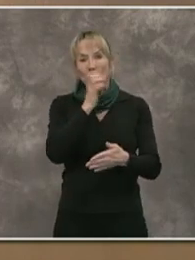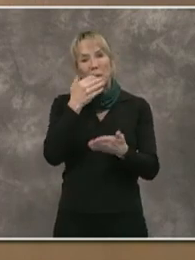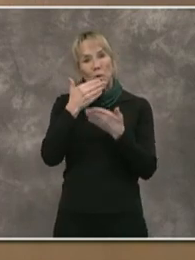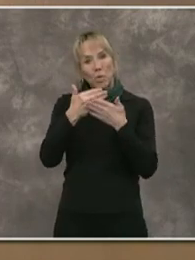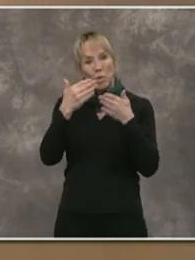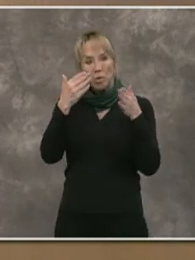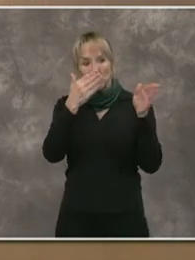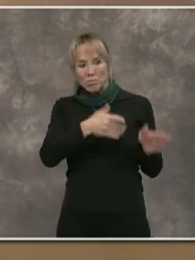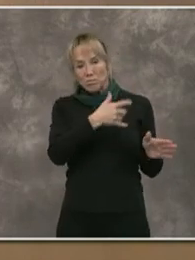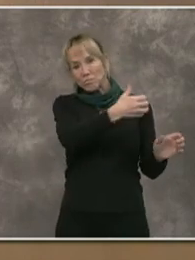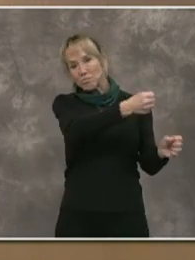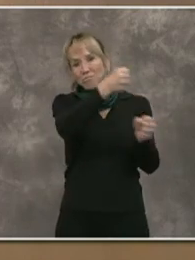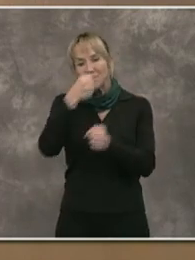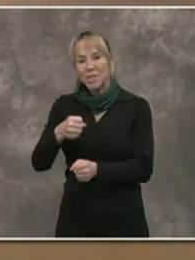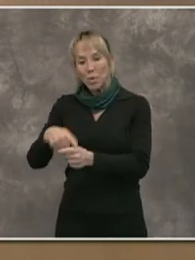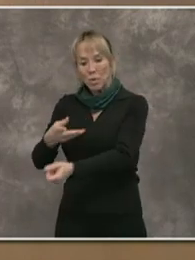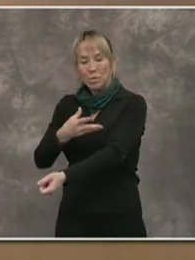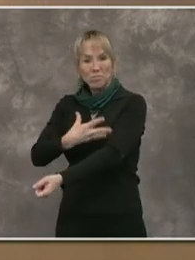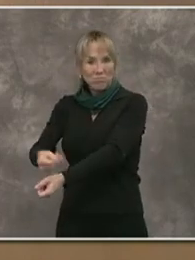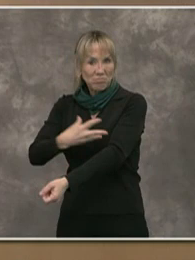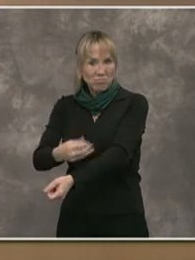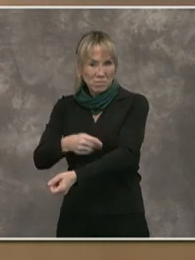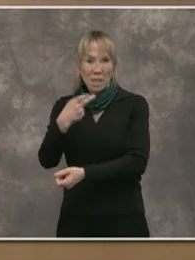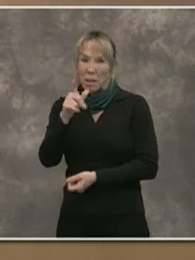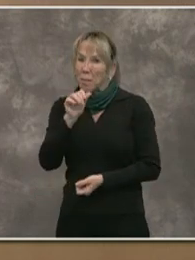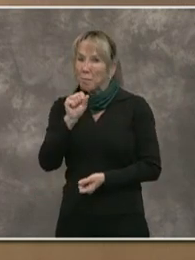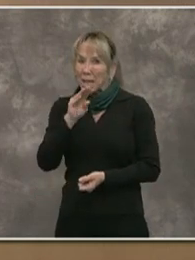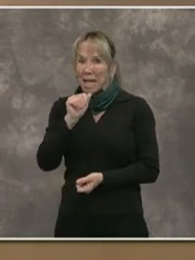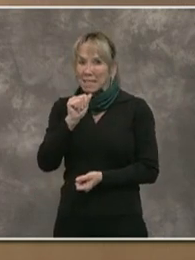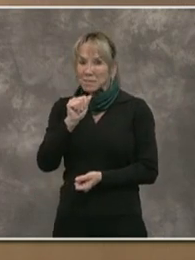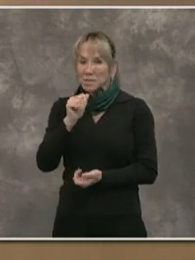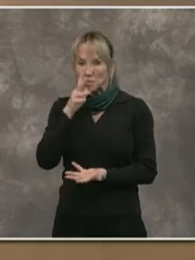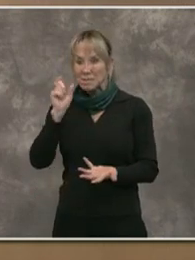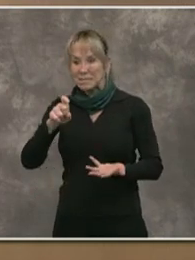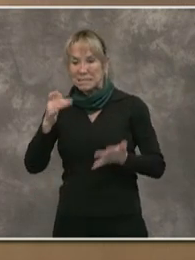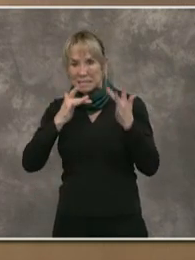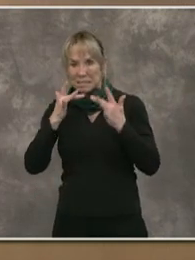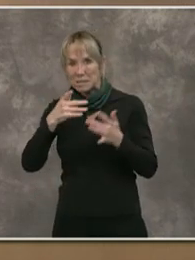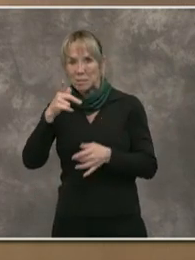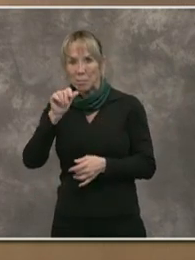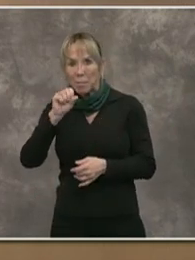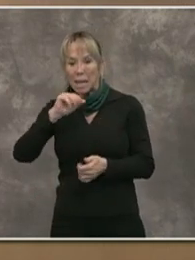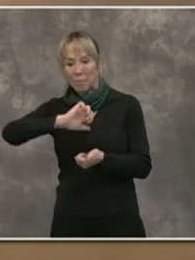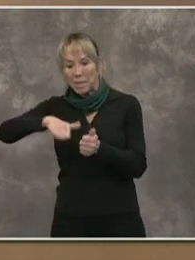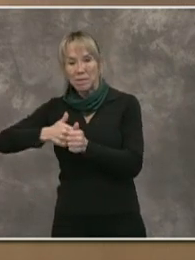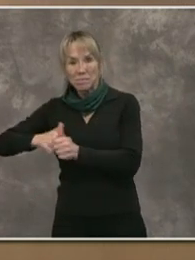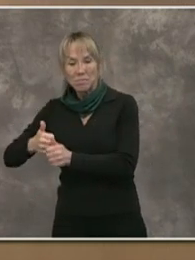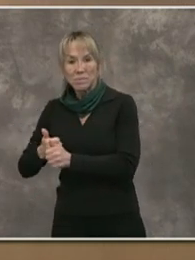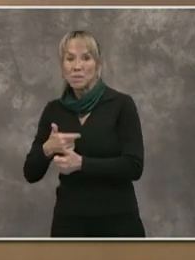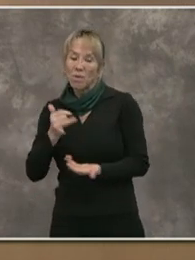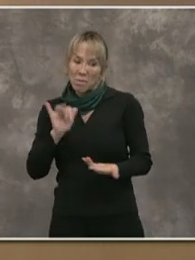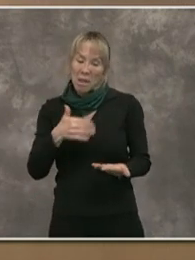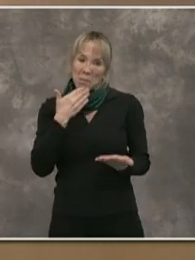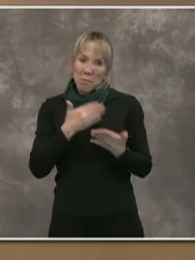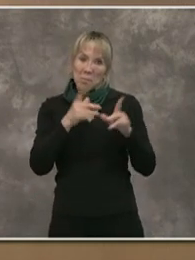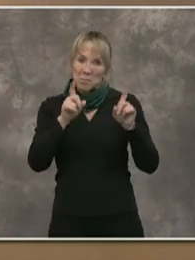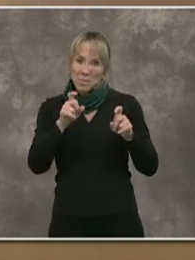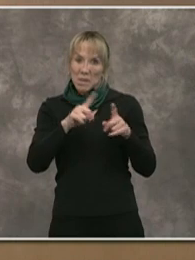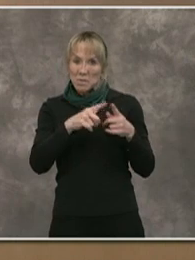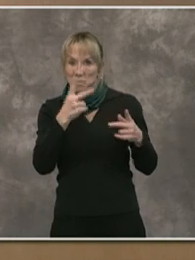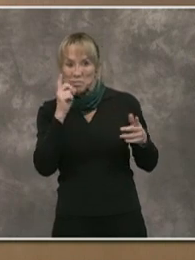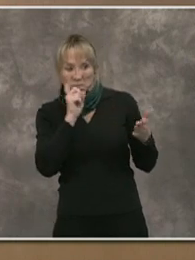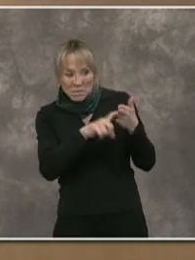to potential therapy for those who are very ill. So there is a role for it, but again, in